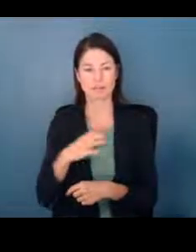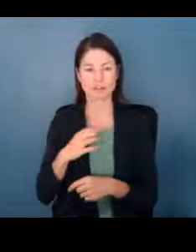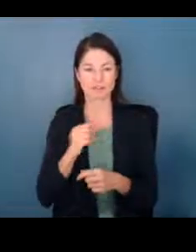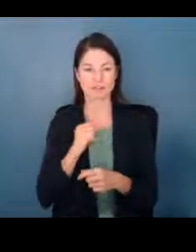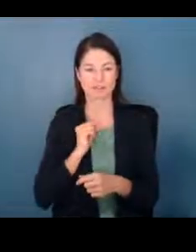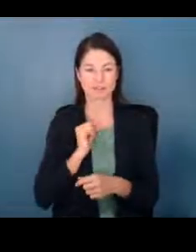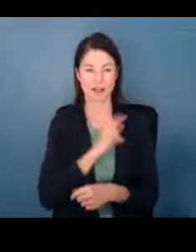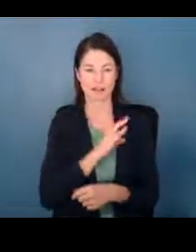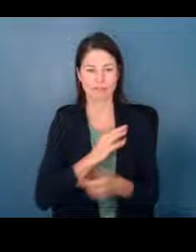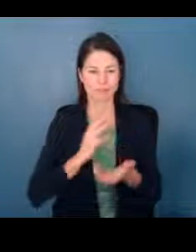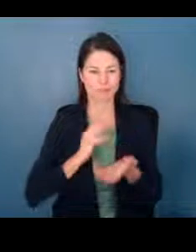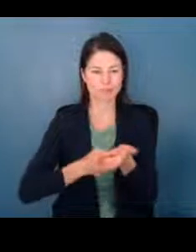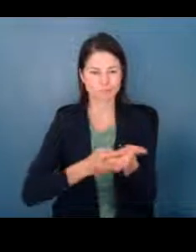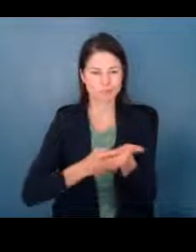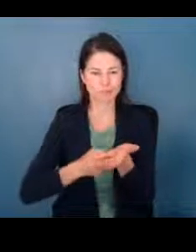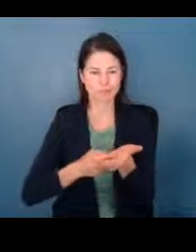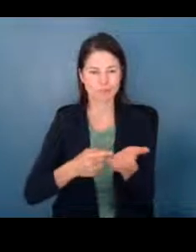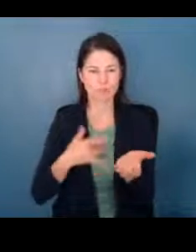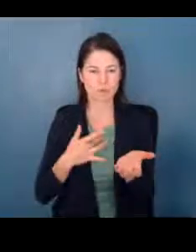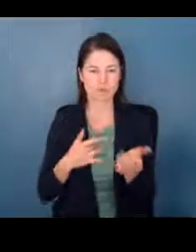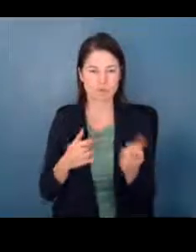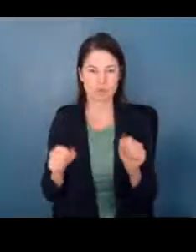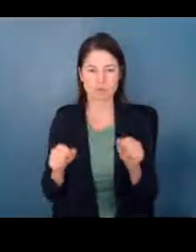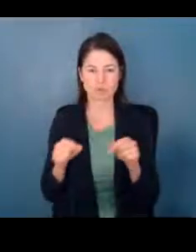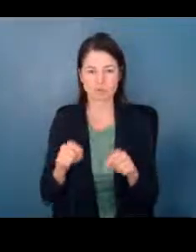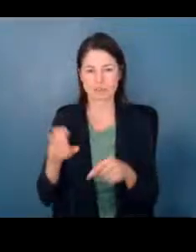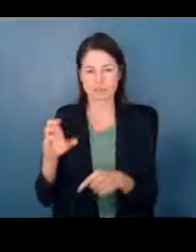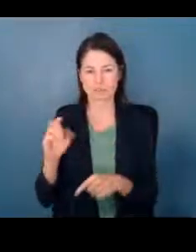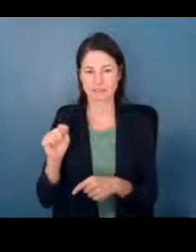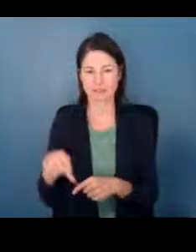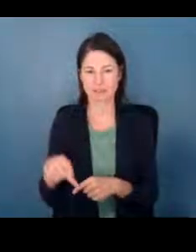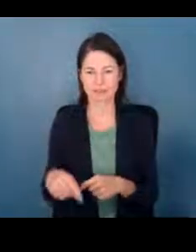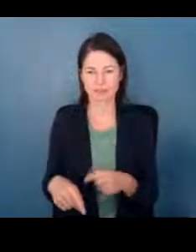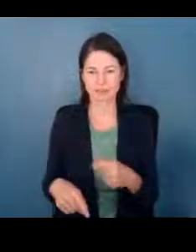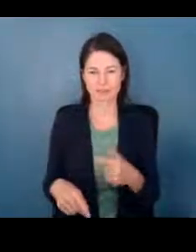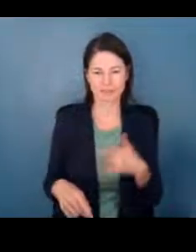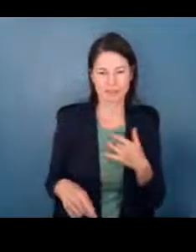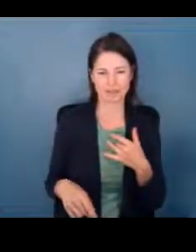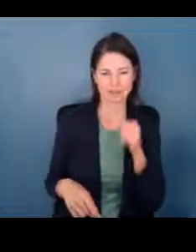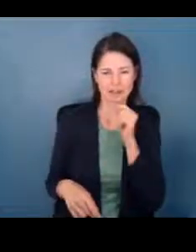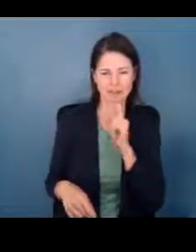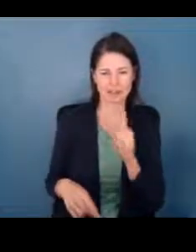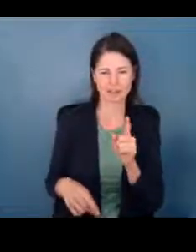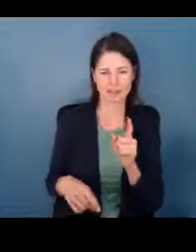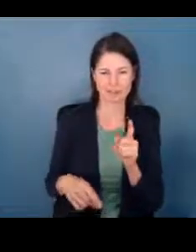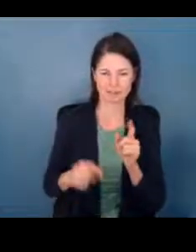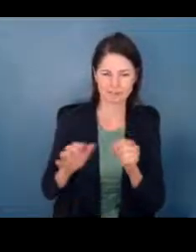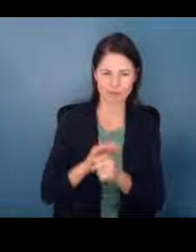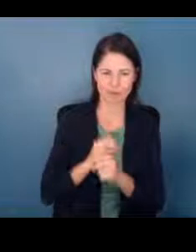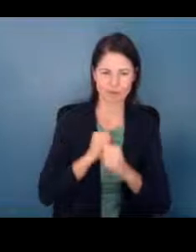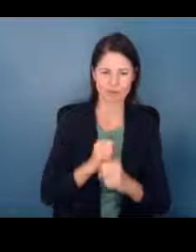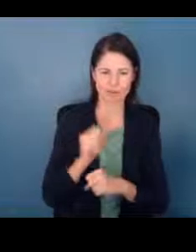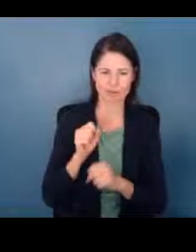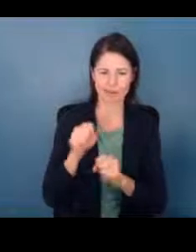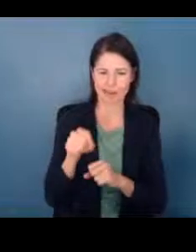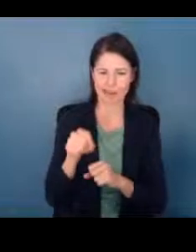explore further, and we think is feasible in the CTP. That's not quite the yes I was looking for, but. So yes. Sort of yes.